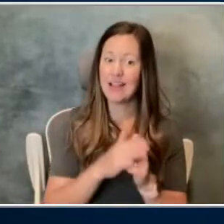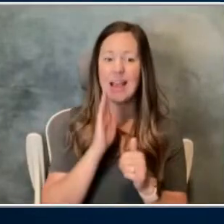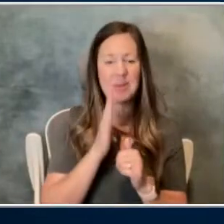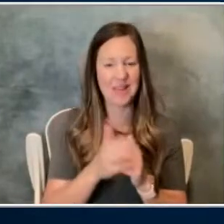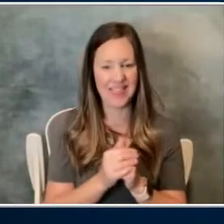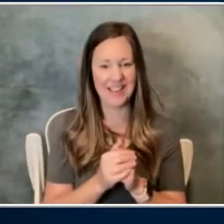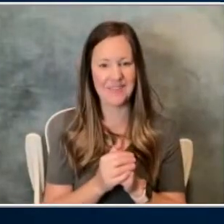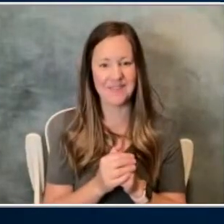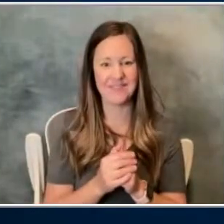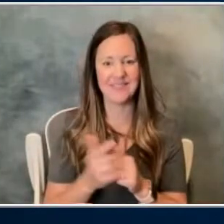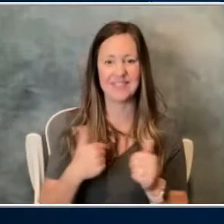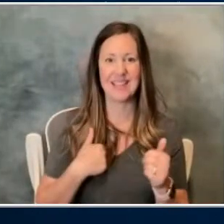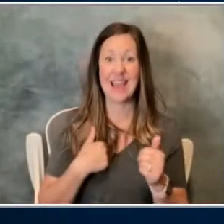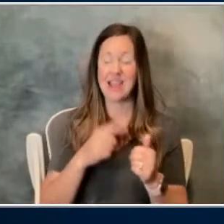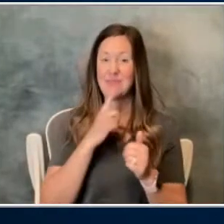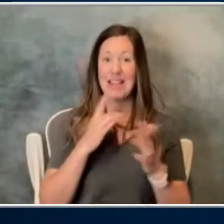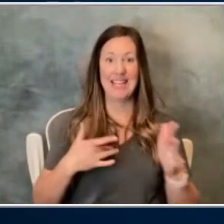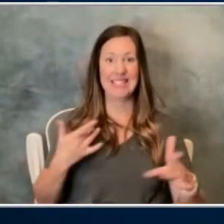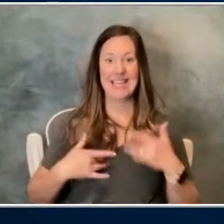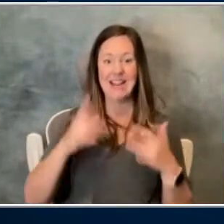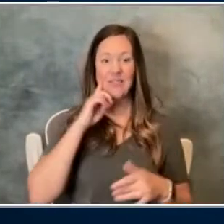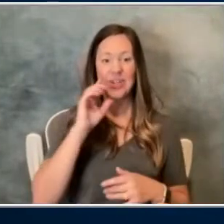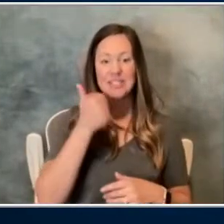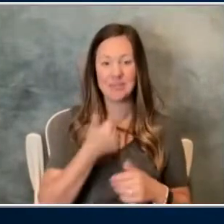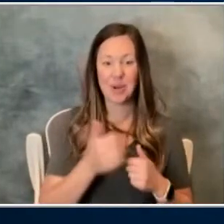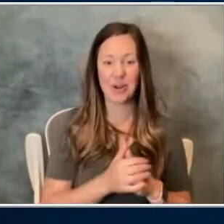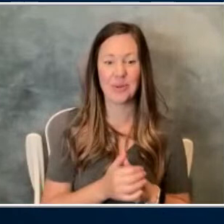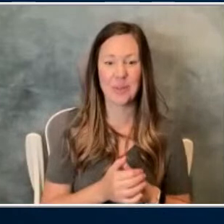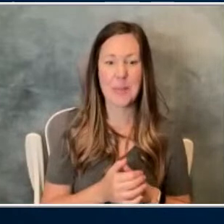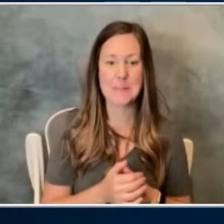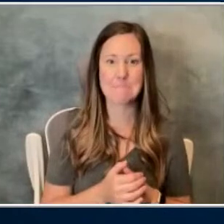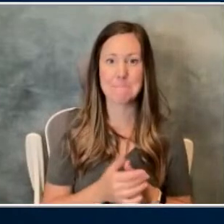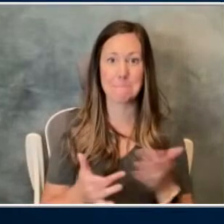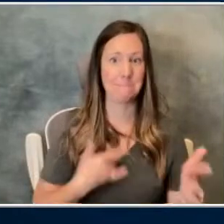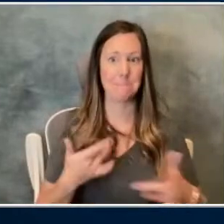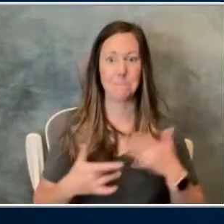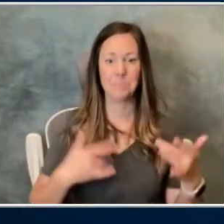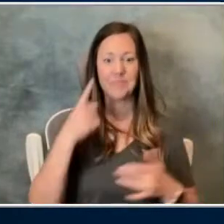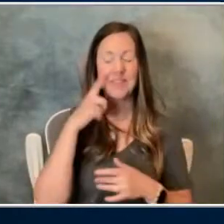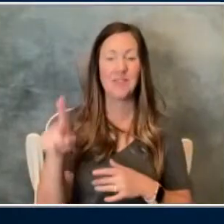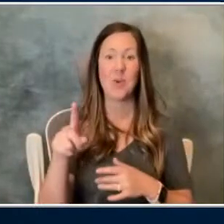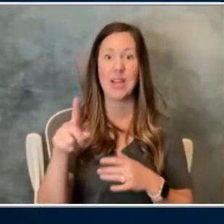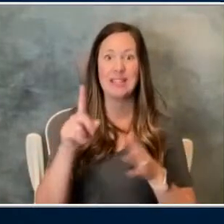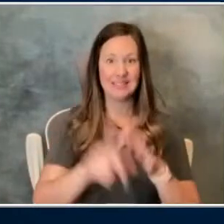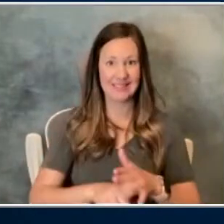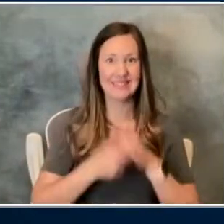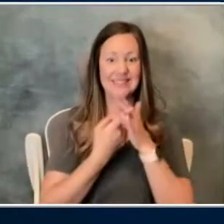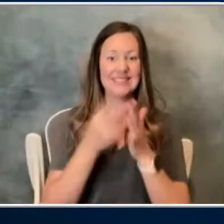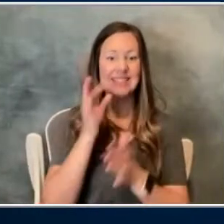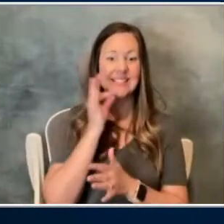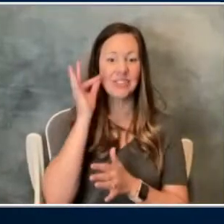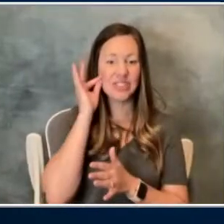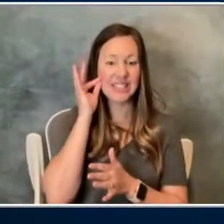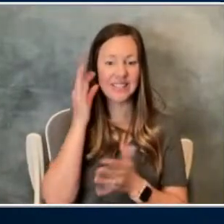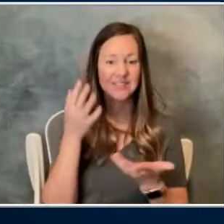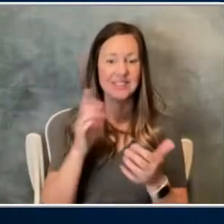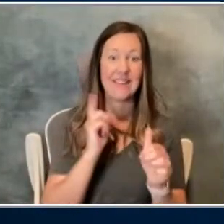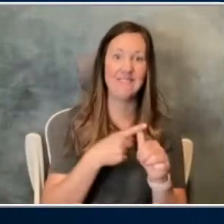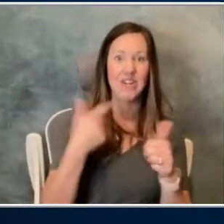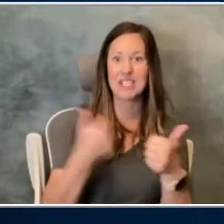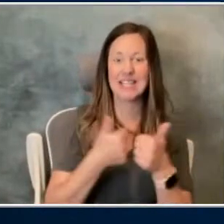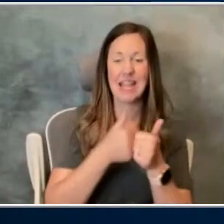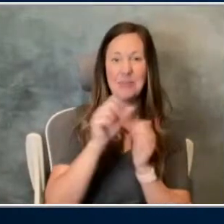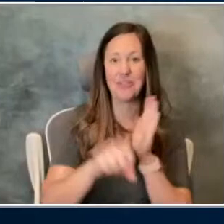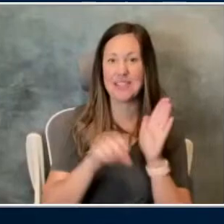am so psyched for tomorrow. Just excited for the kickoff of the Chiefs' first game of the